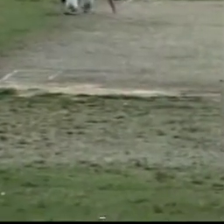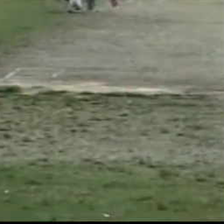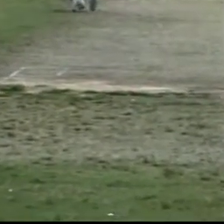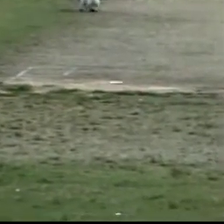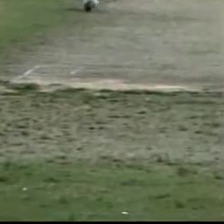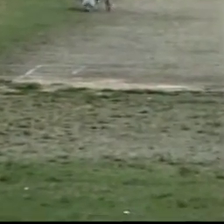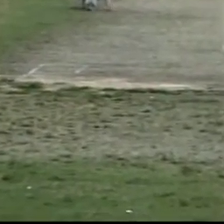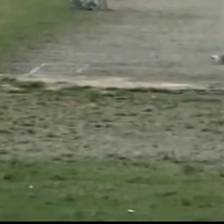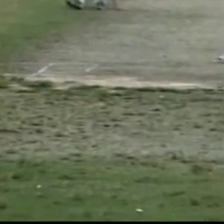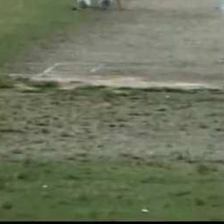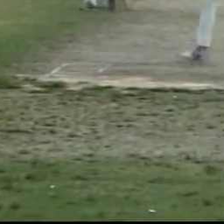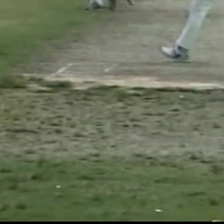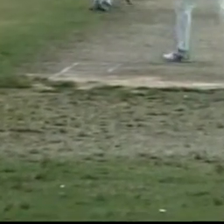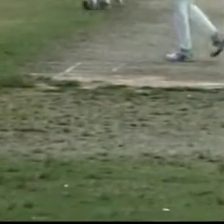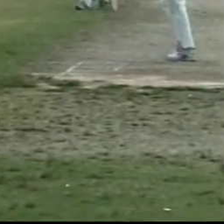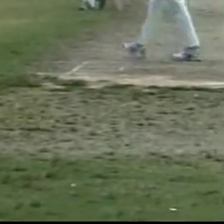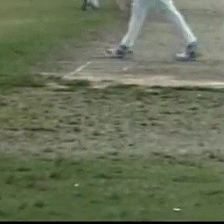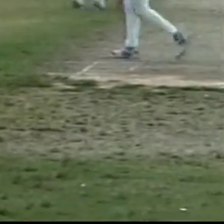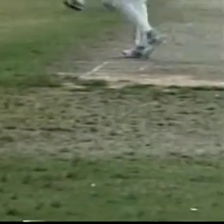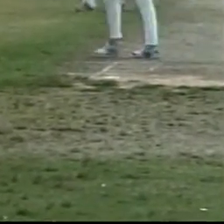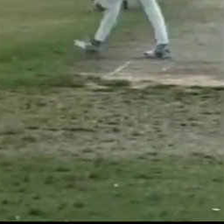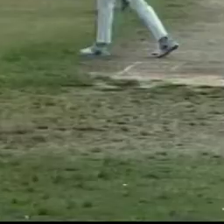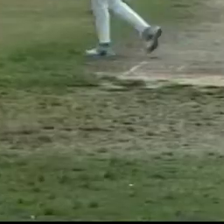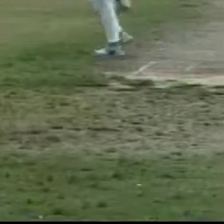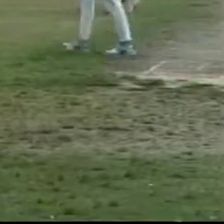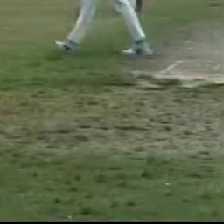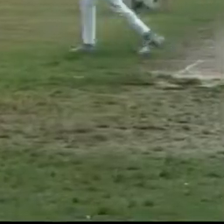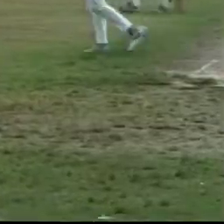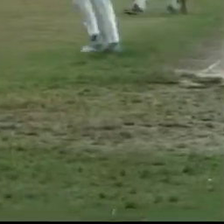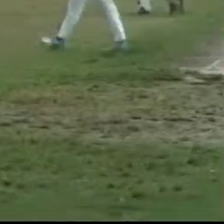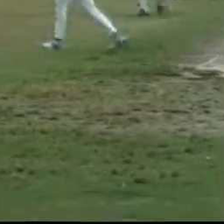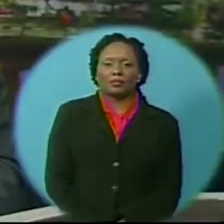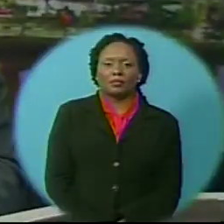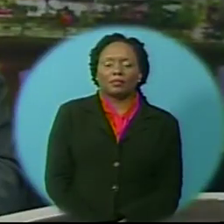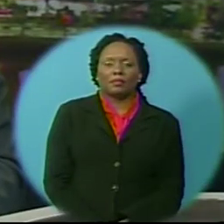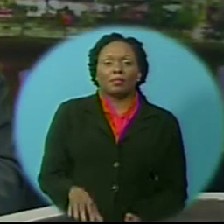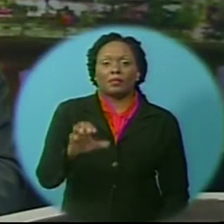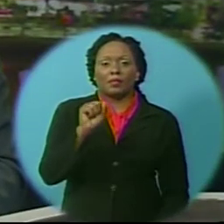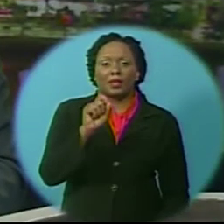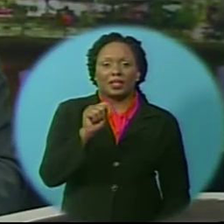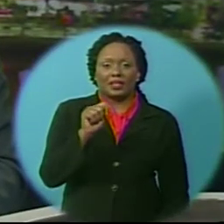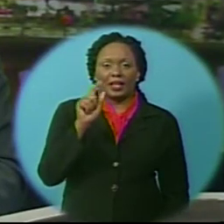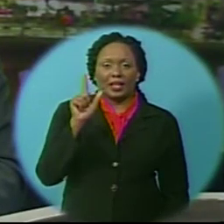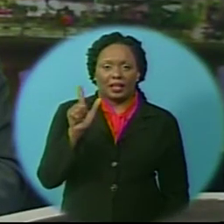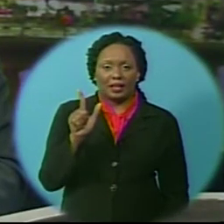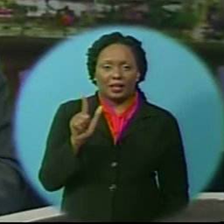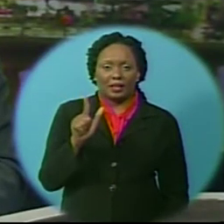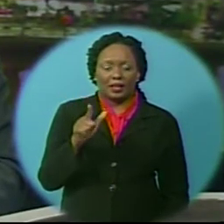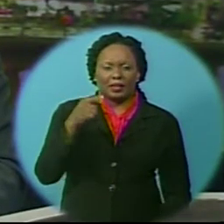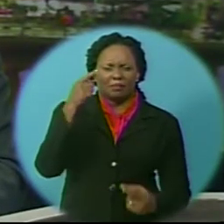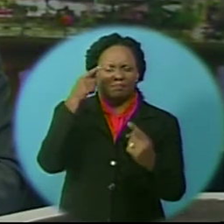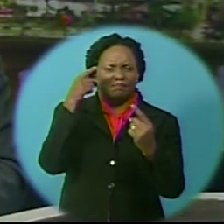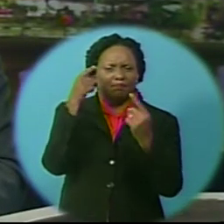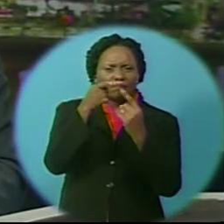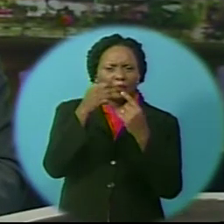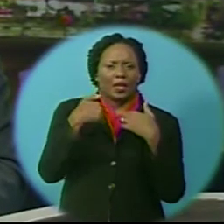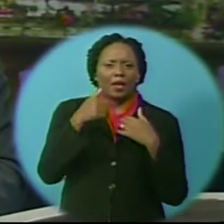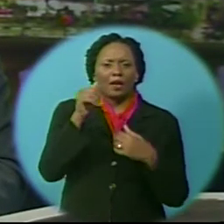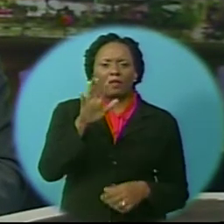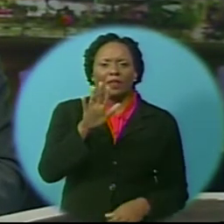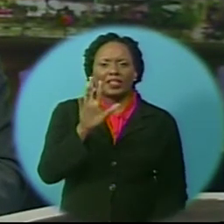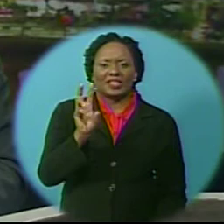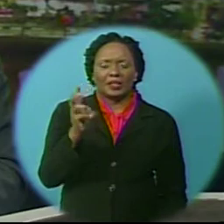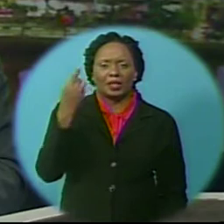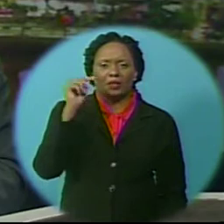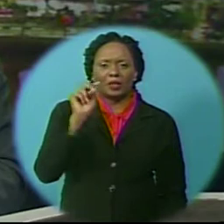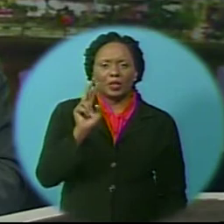out in 20.1 overs. Mark Seal, CBC Sports. In reply, the home team reached the target, scoring 56 for